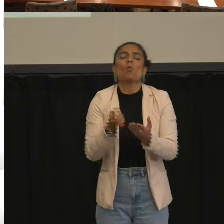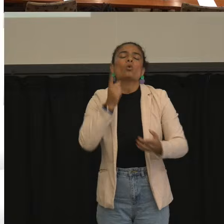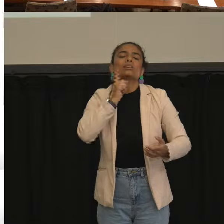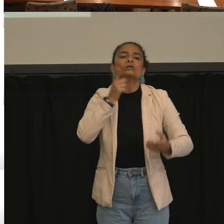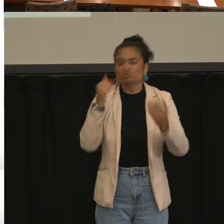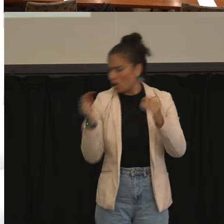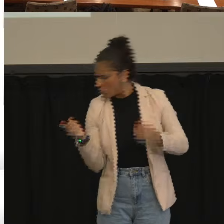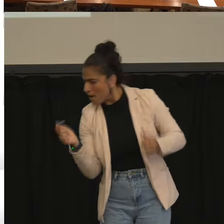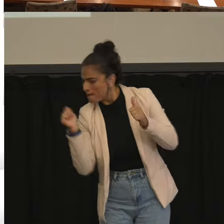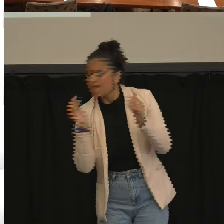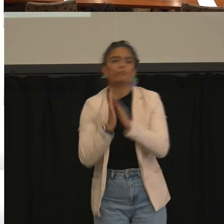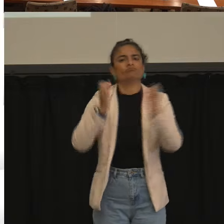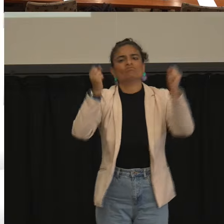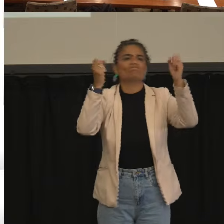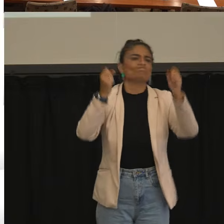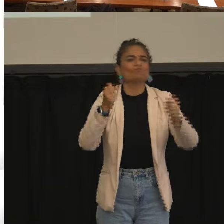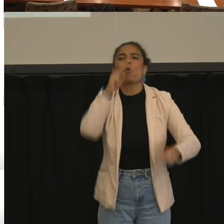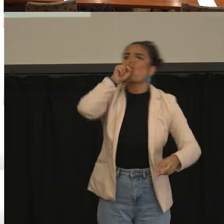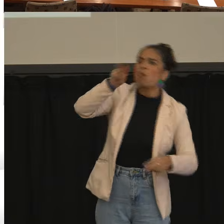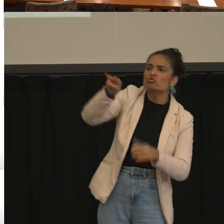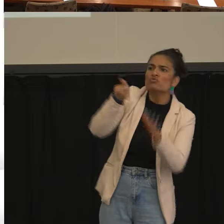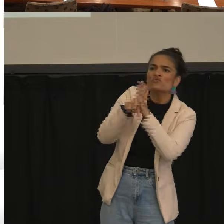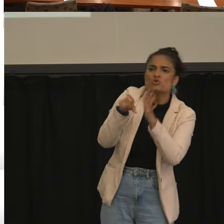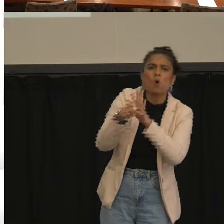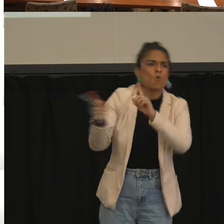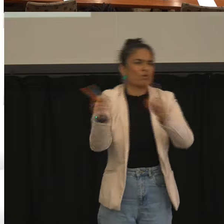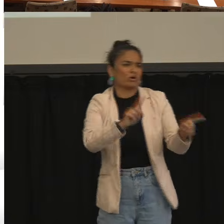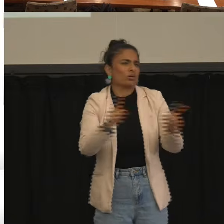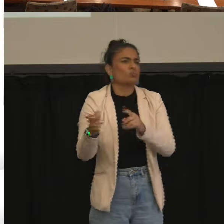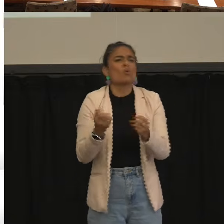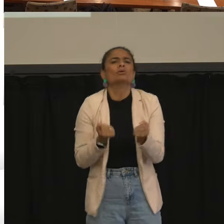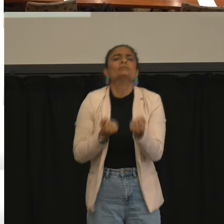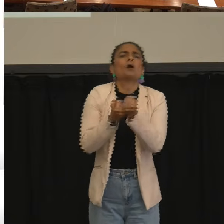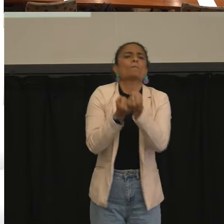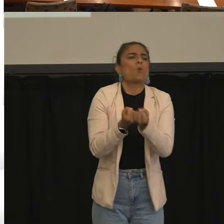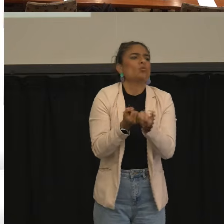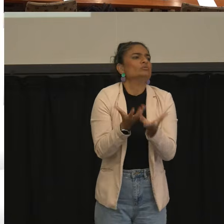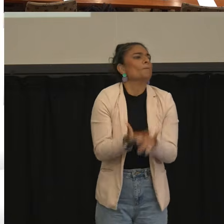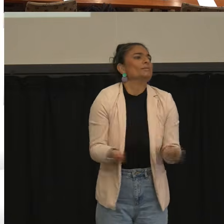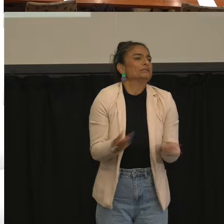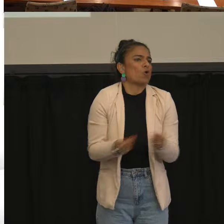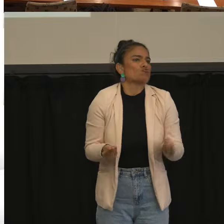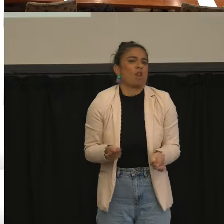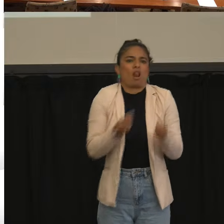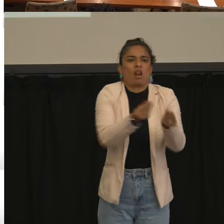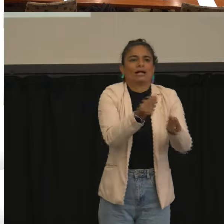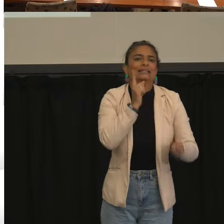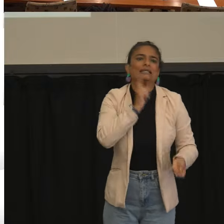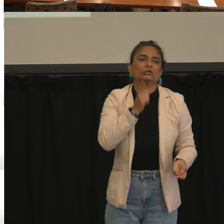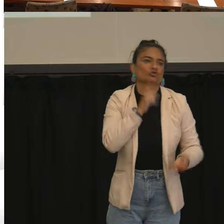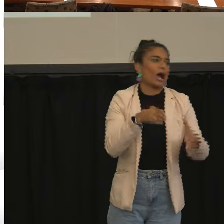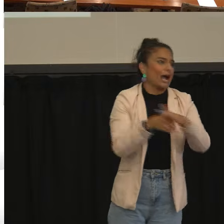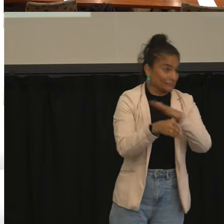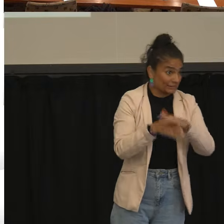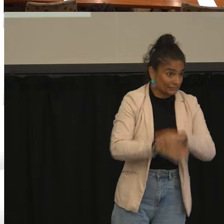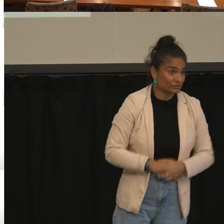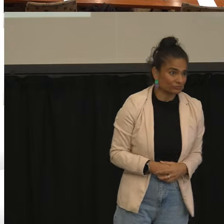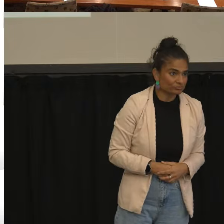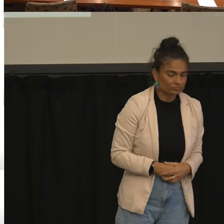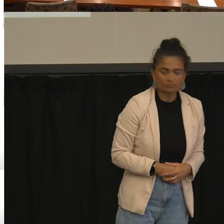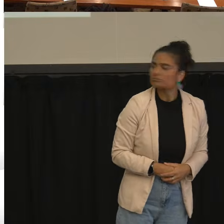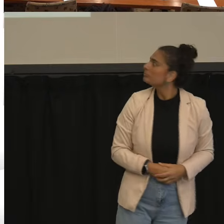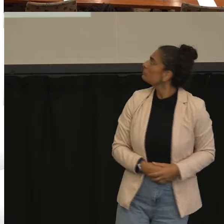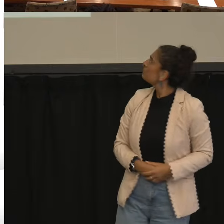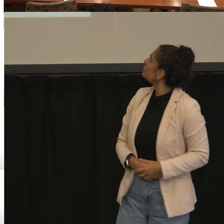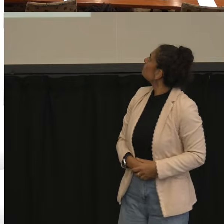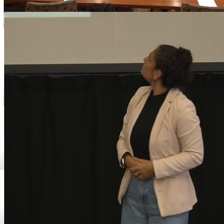in terms of planning their lessons, how they could plan their own lessons. So we give them steps and support. So the teaching guide is just there